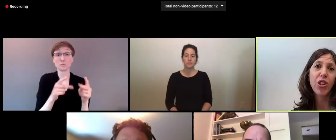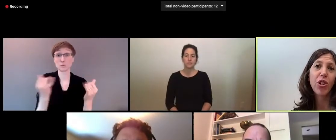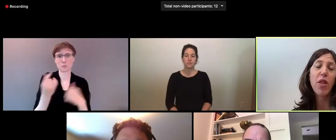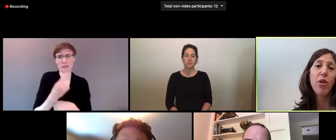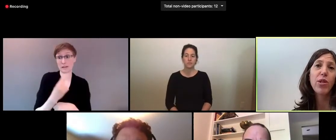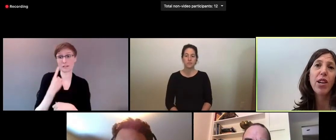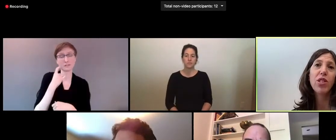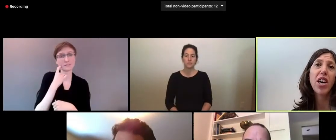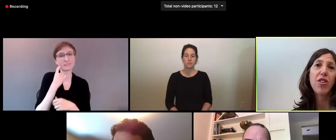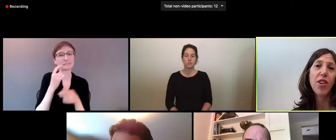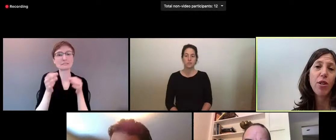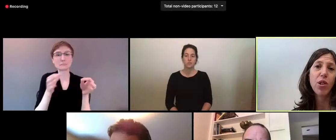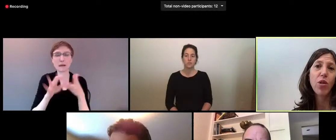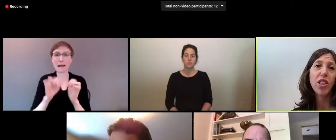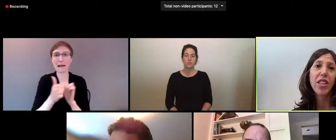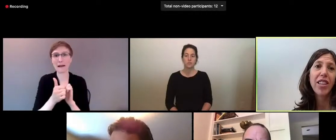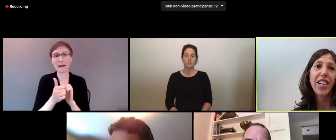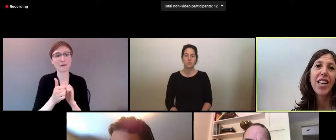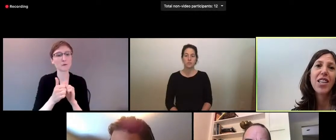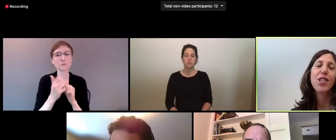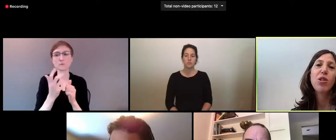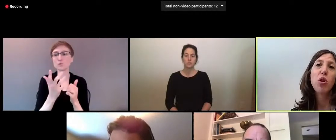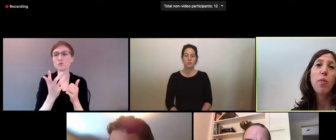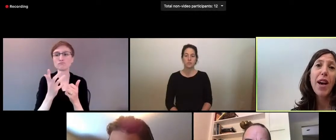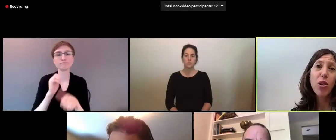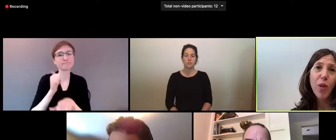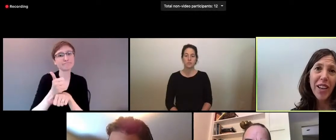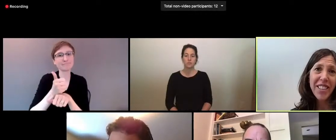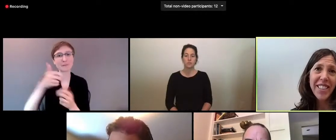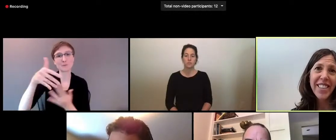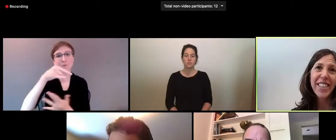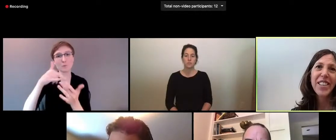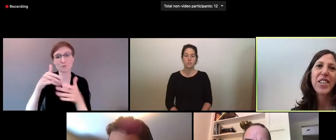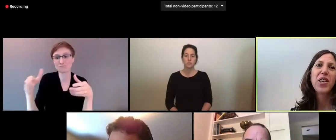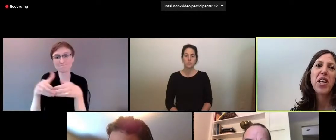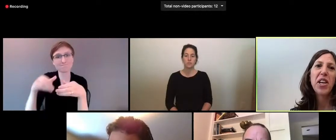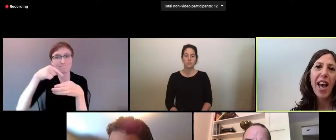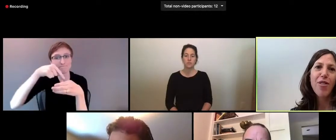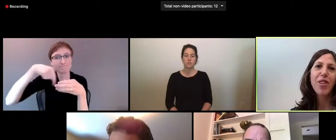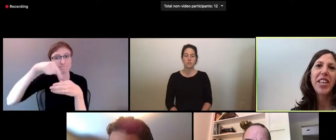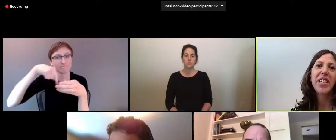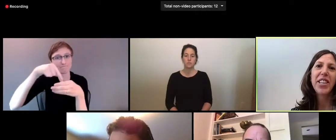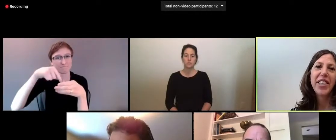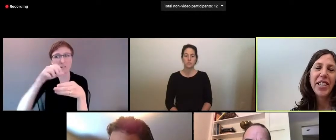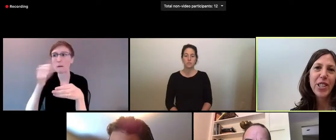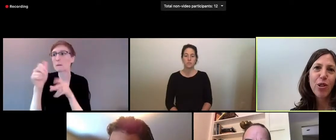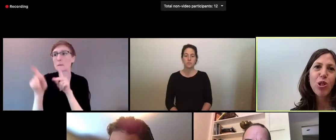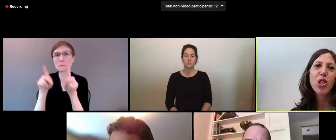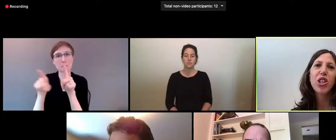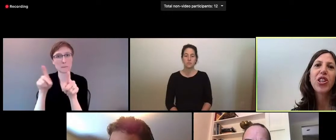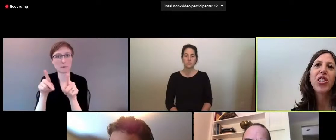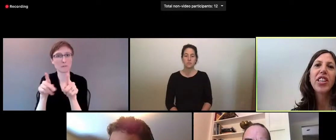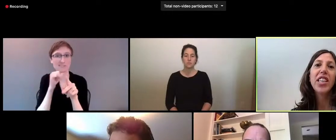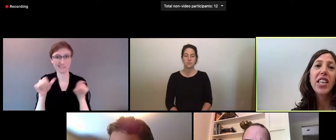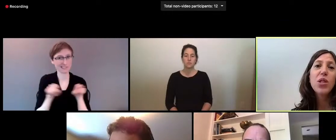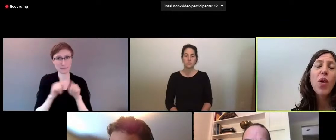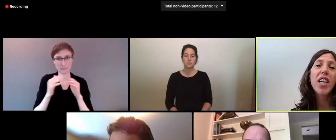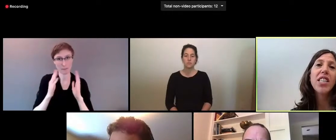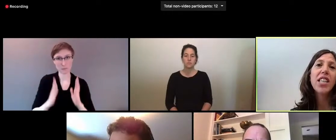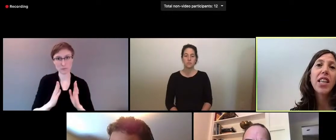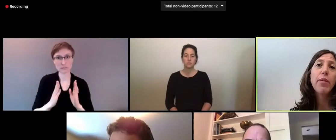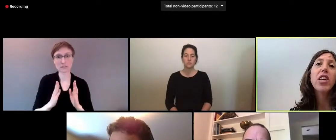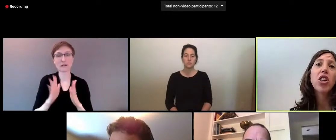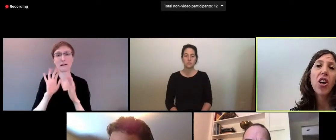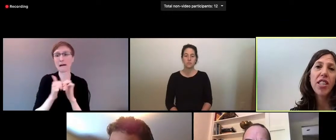social circle with those outside your household. So no matter what, in a gathering, in a social circle, it